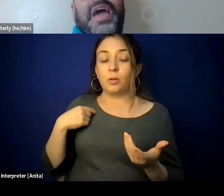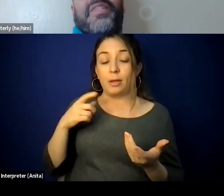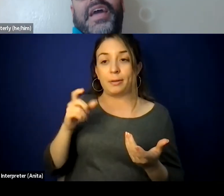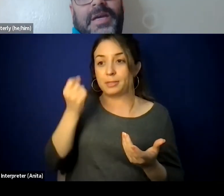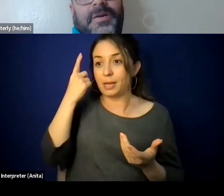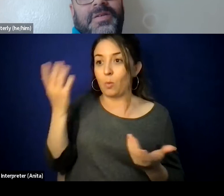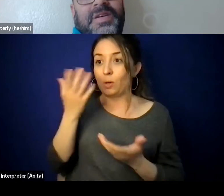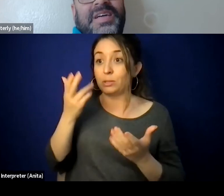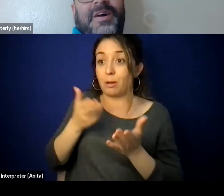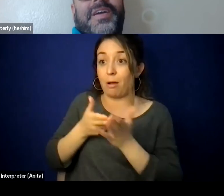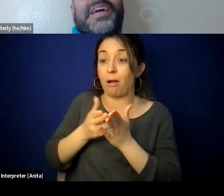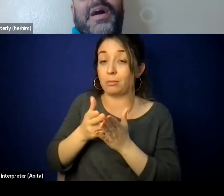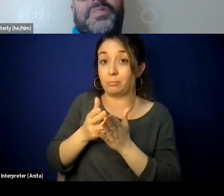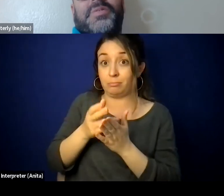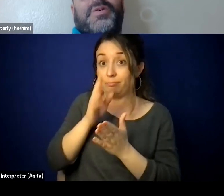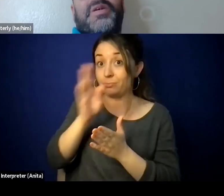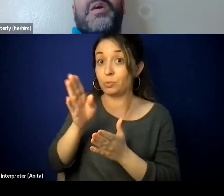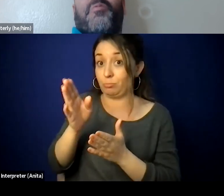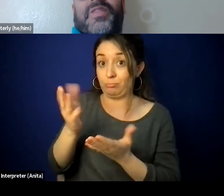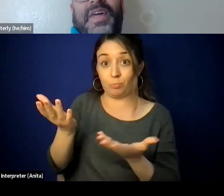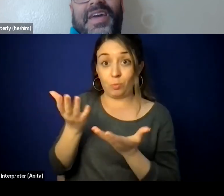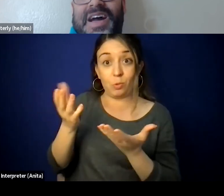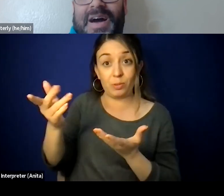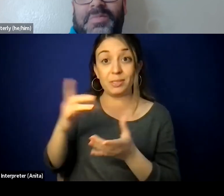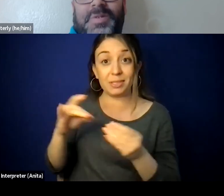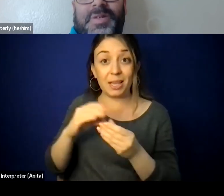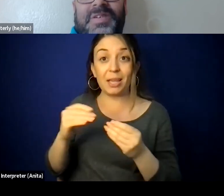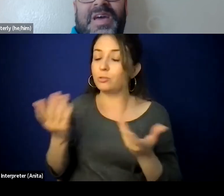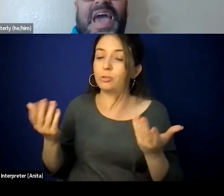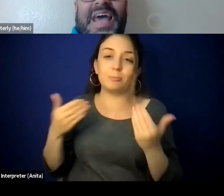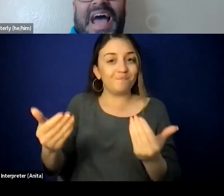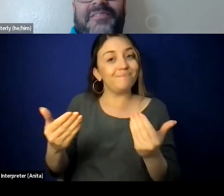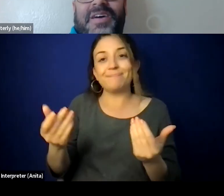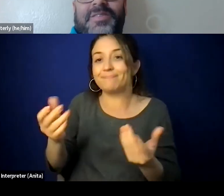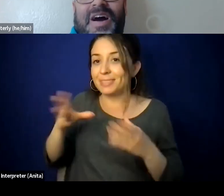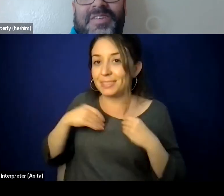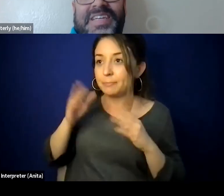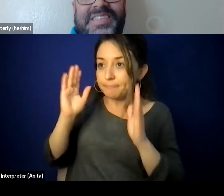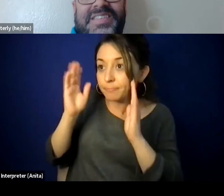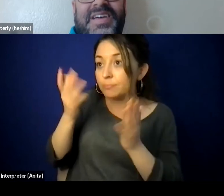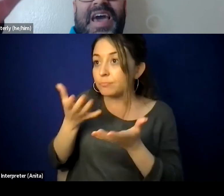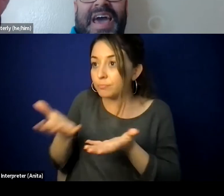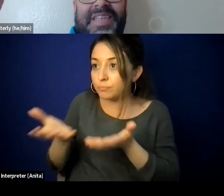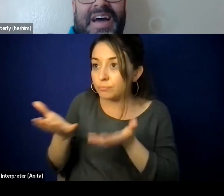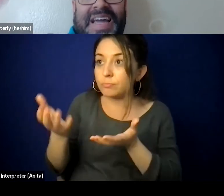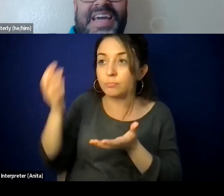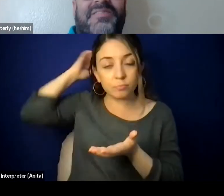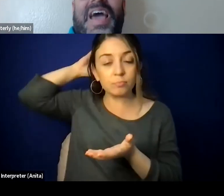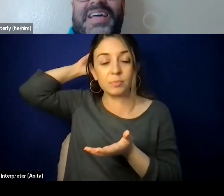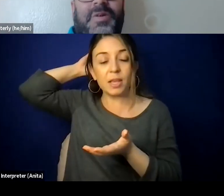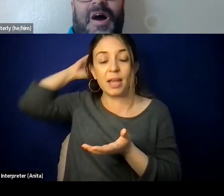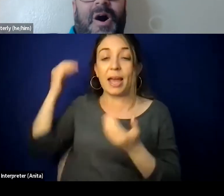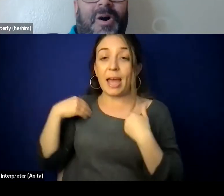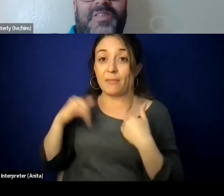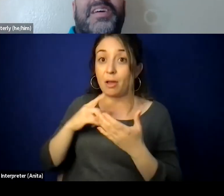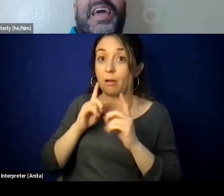them and they you. So get comfortable with the uncomfortable and have those conversations. And then again,